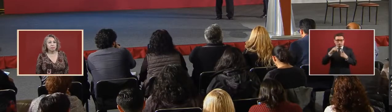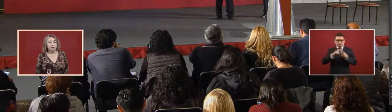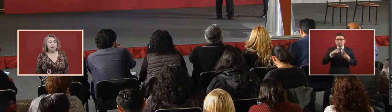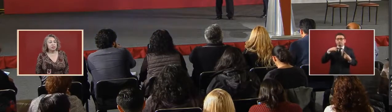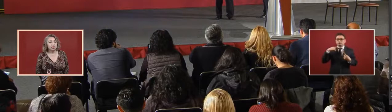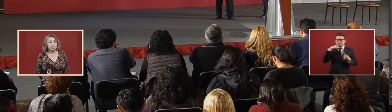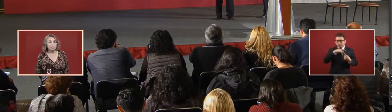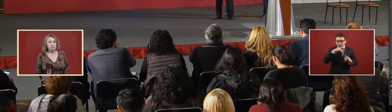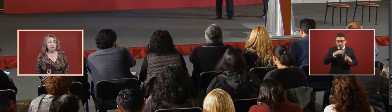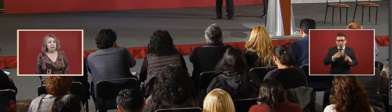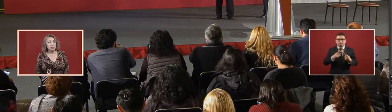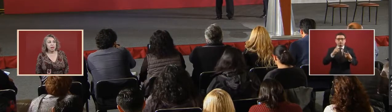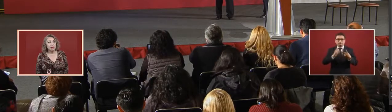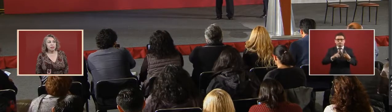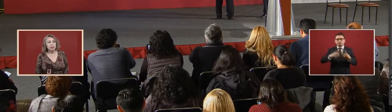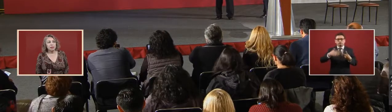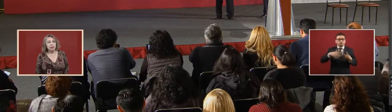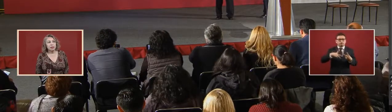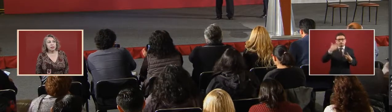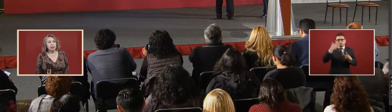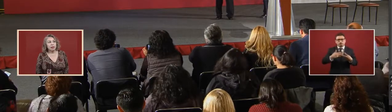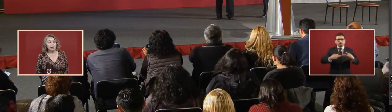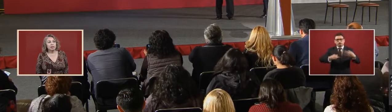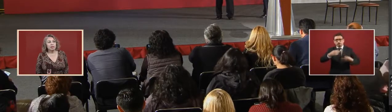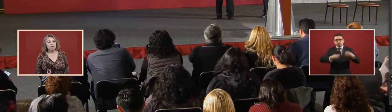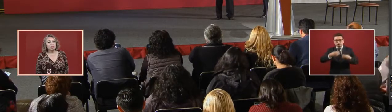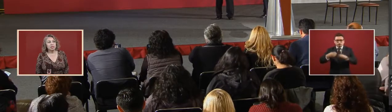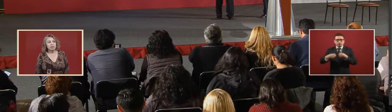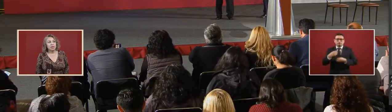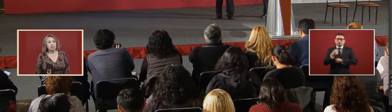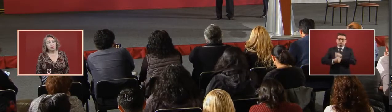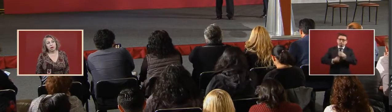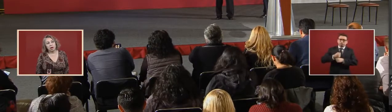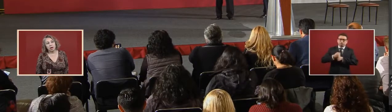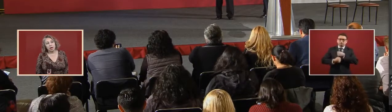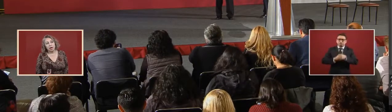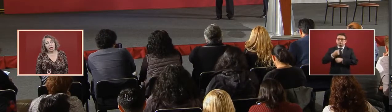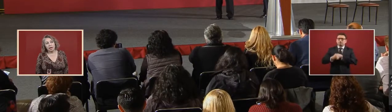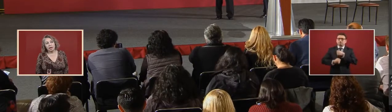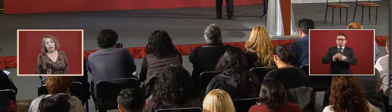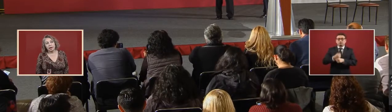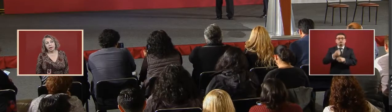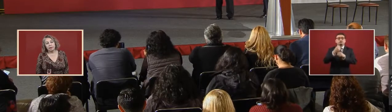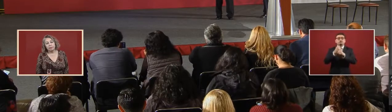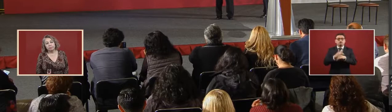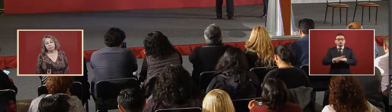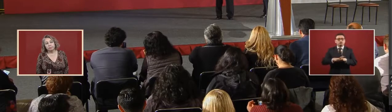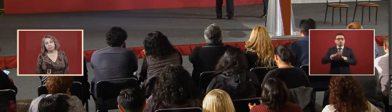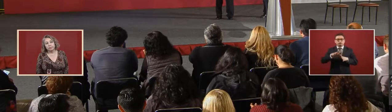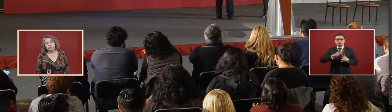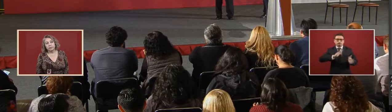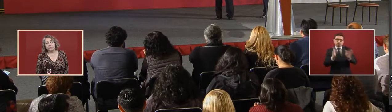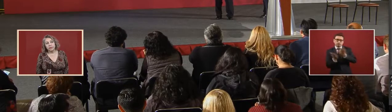them. There's the immediate one, and then there's some that were in